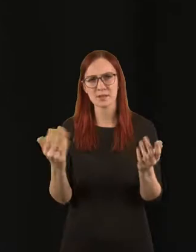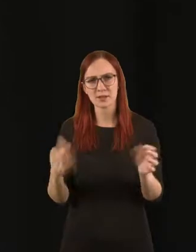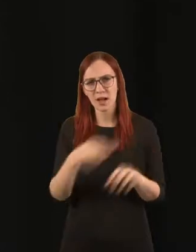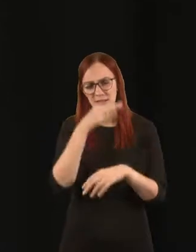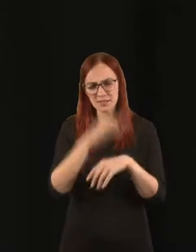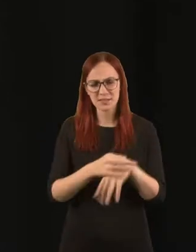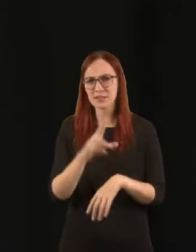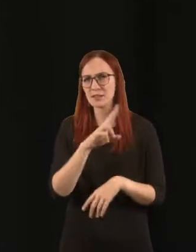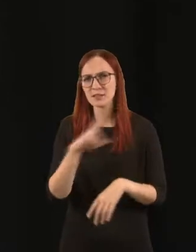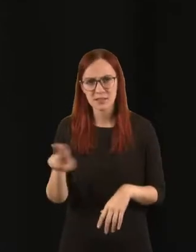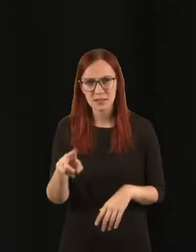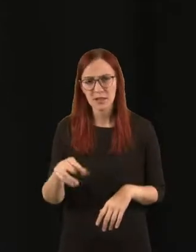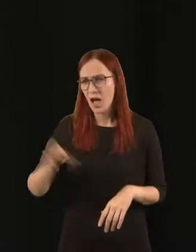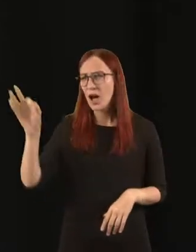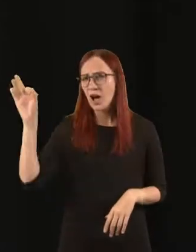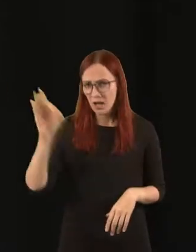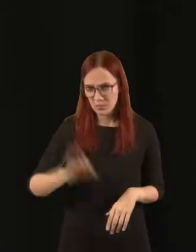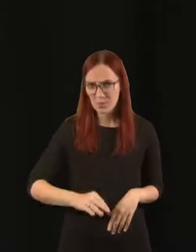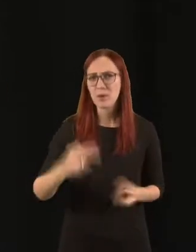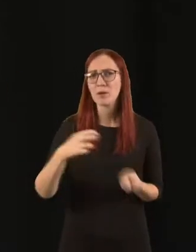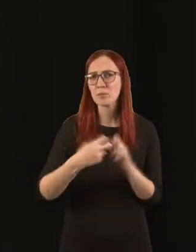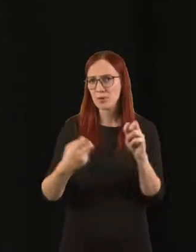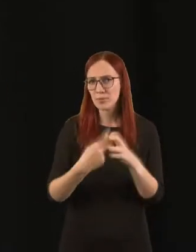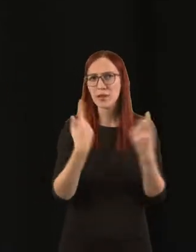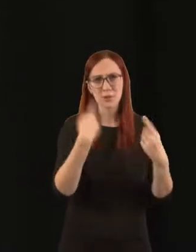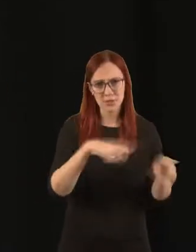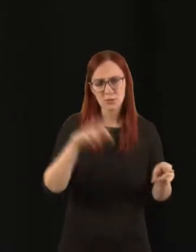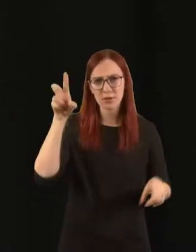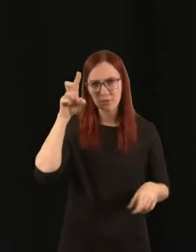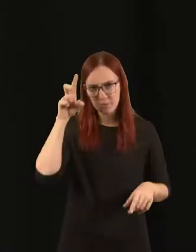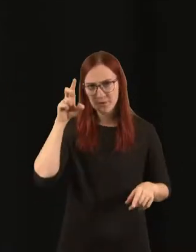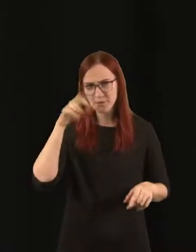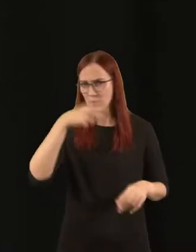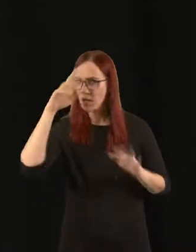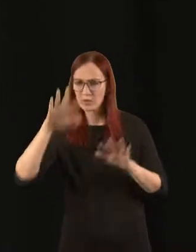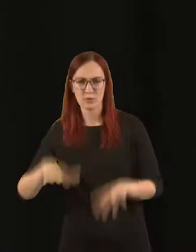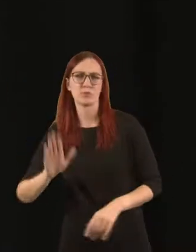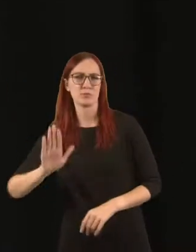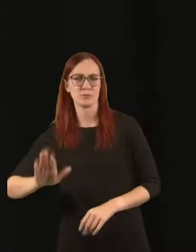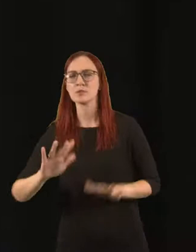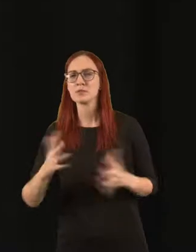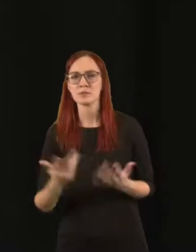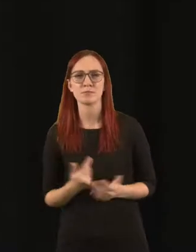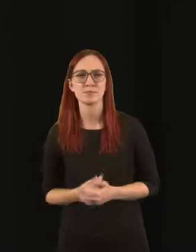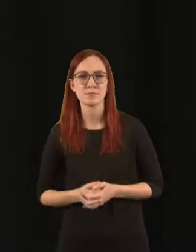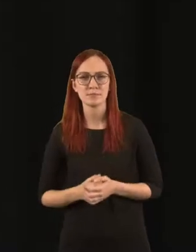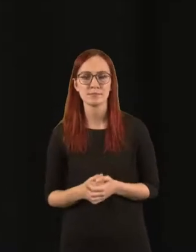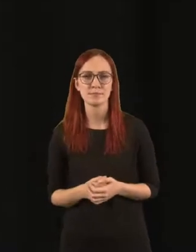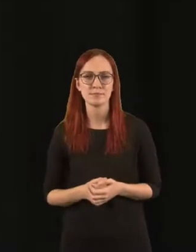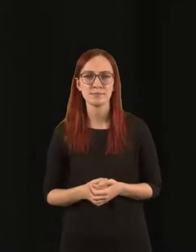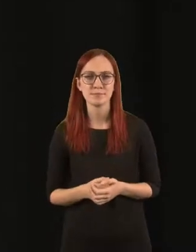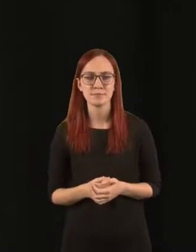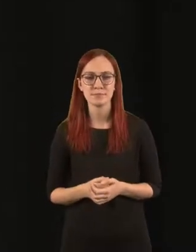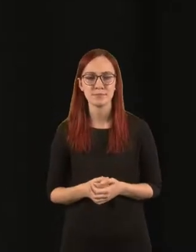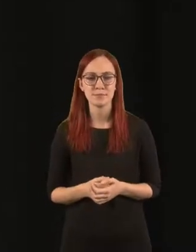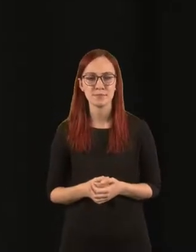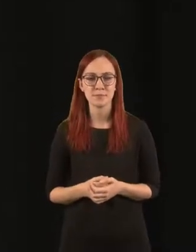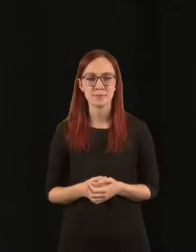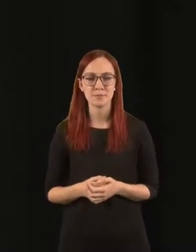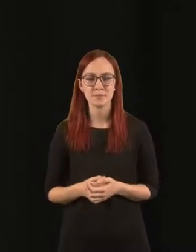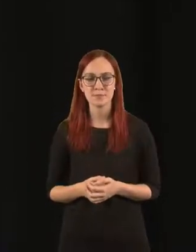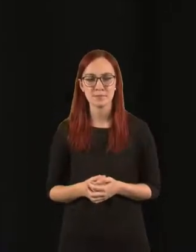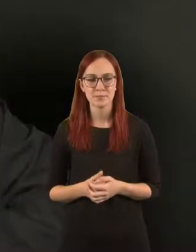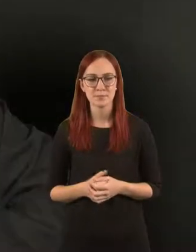hearing several ministries, and they don't know whose responsibility is what. Is it a common problem in the